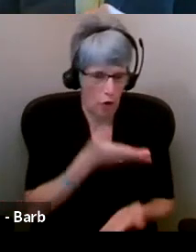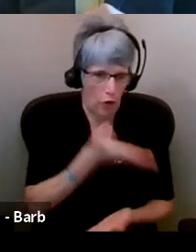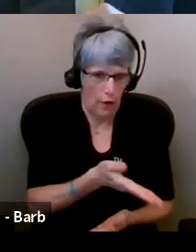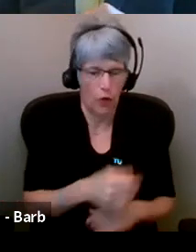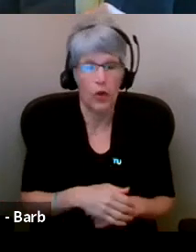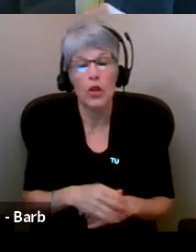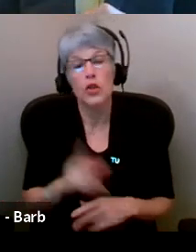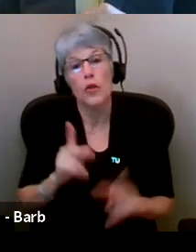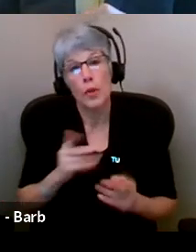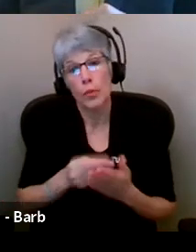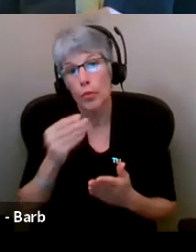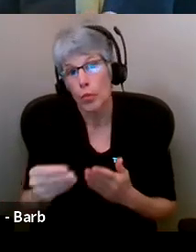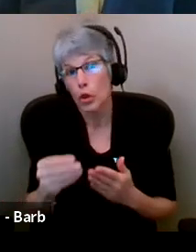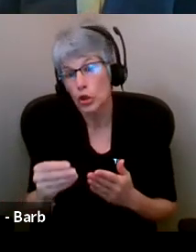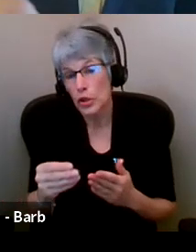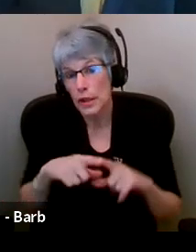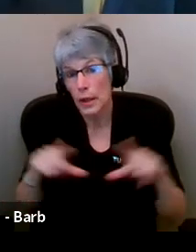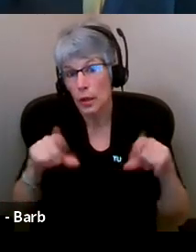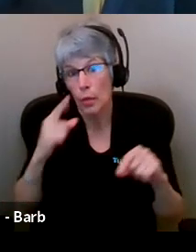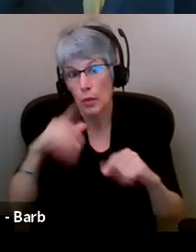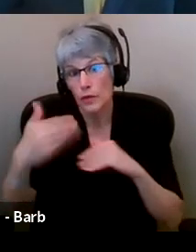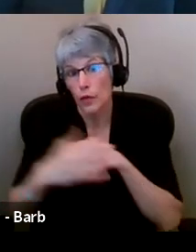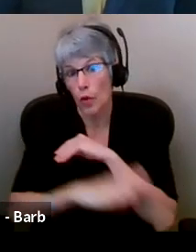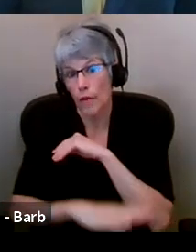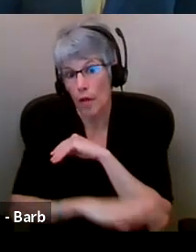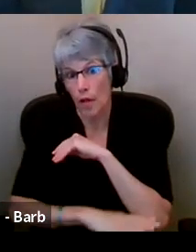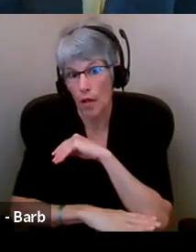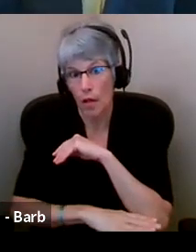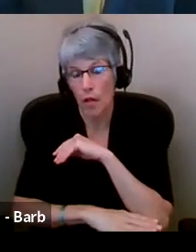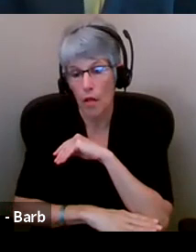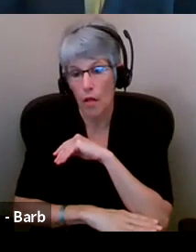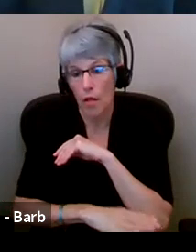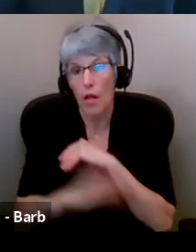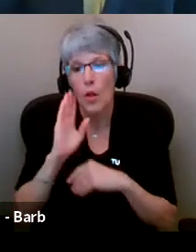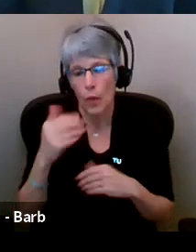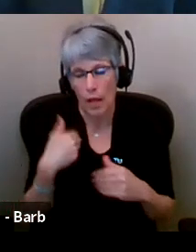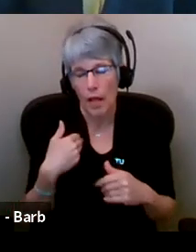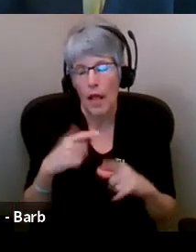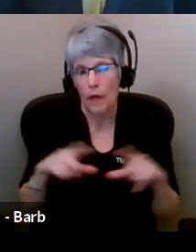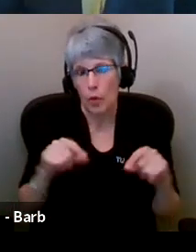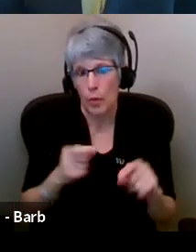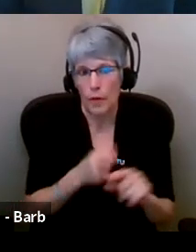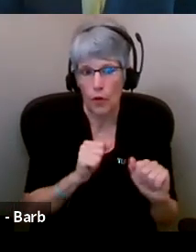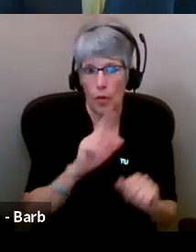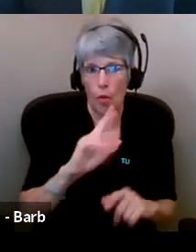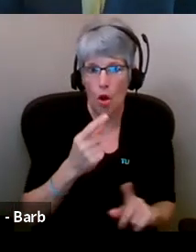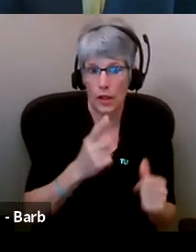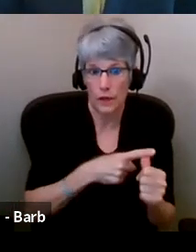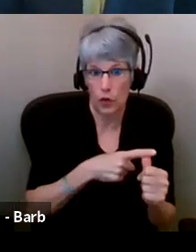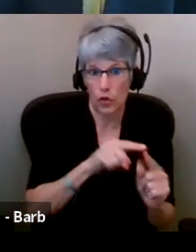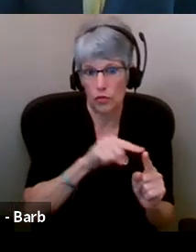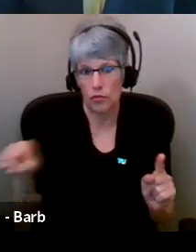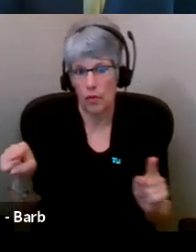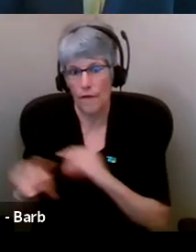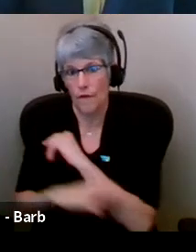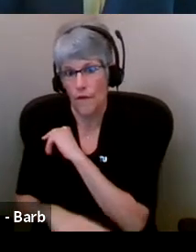purchasing permits for the fall, you will have a permit from August 1st through the end of the fall, but will not be charged